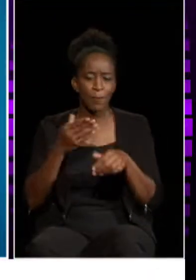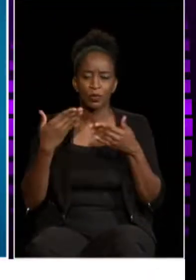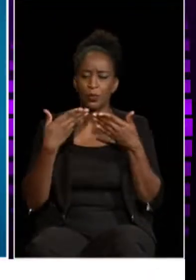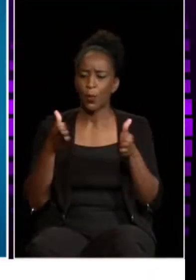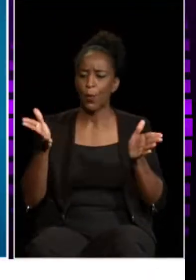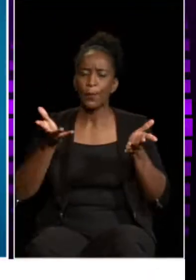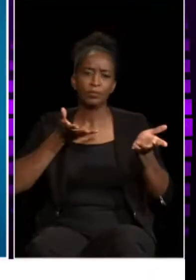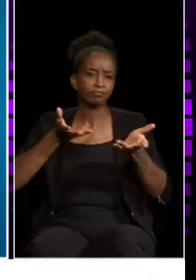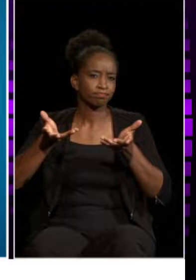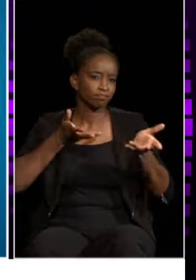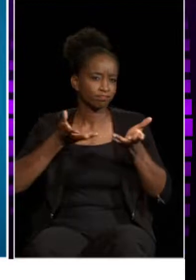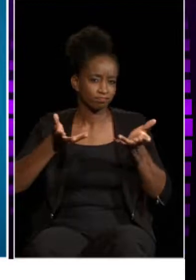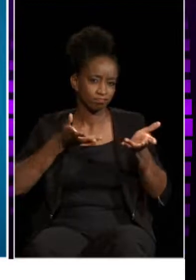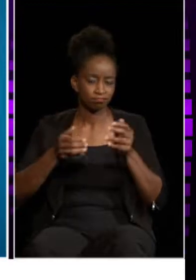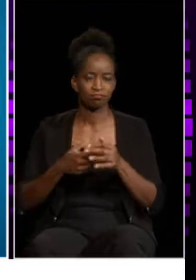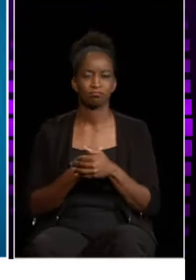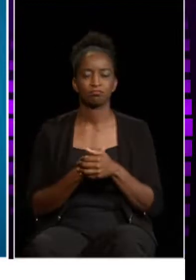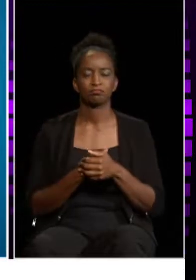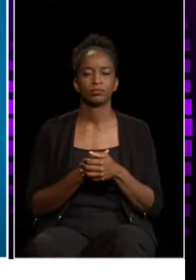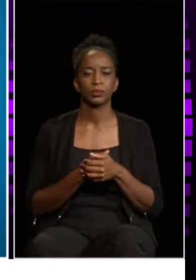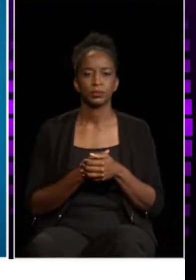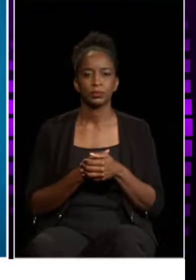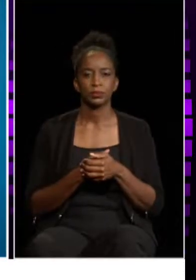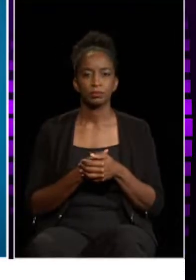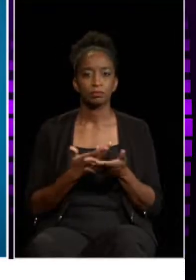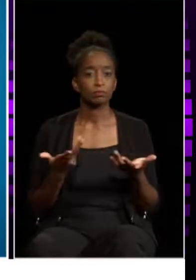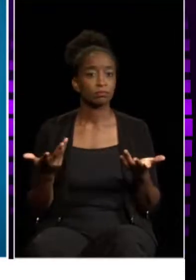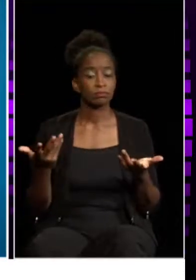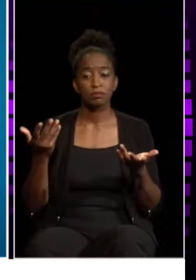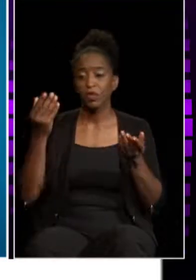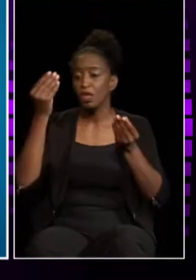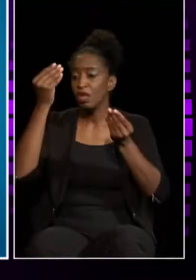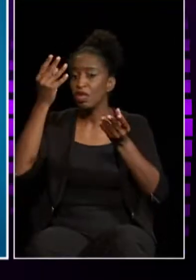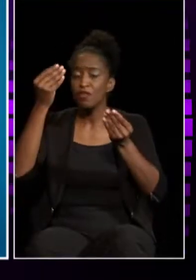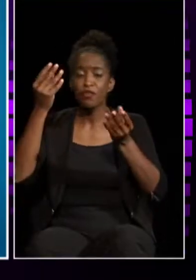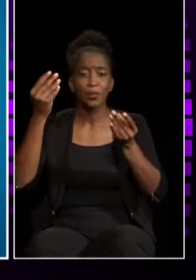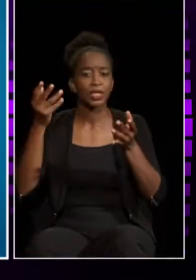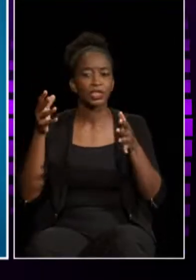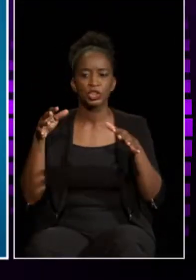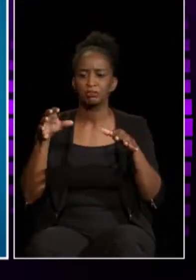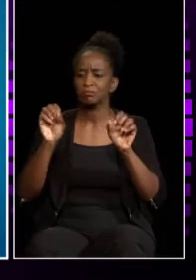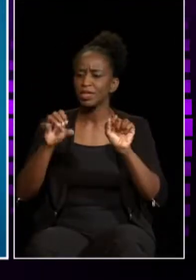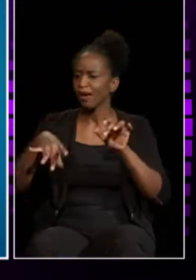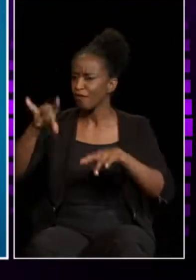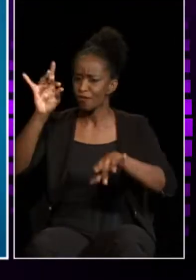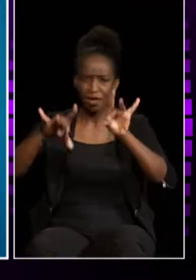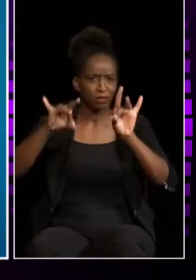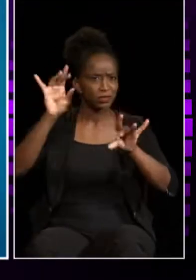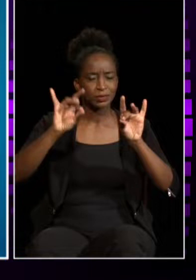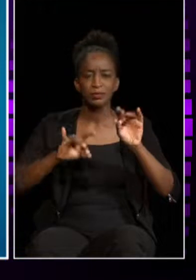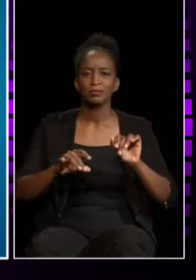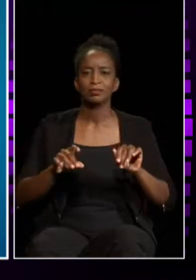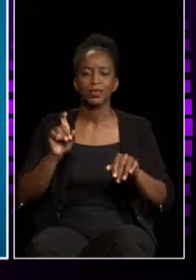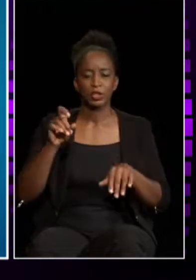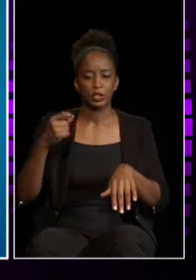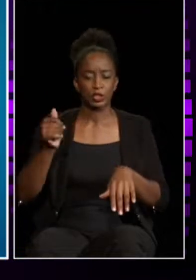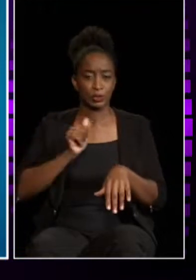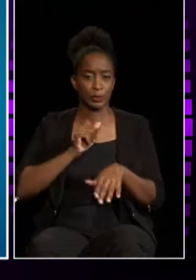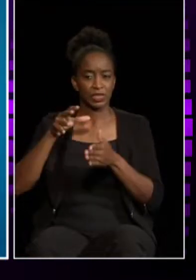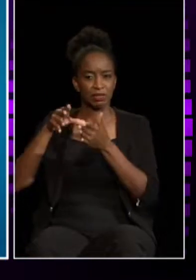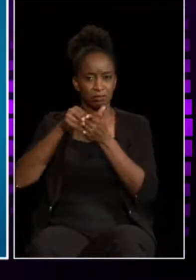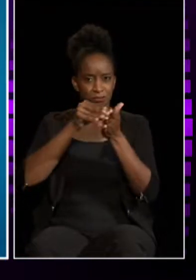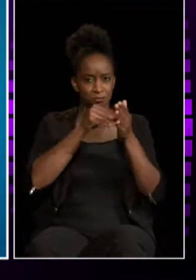wanted to discuss today. The information is out there, and we need to educate ourselves and also look out for our brothers and sisters as